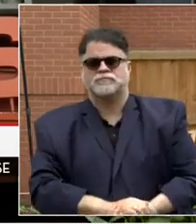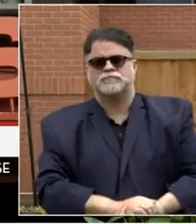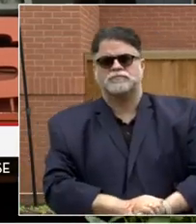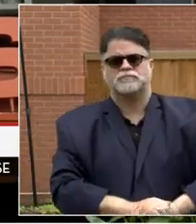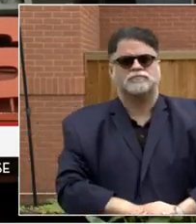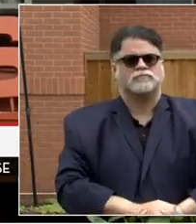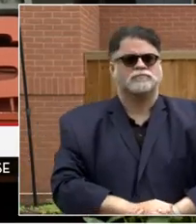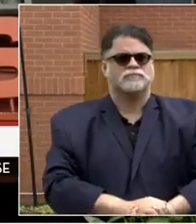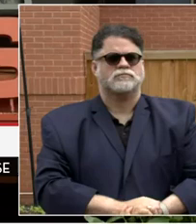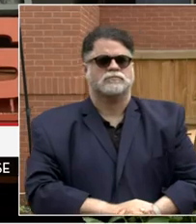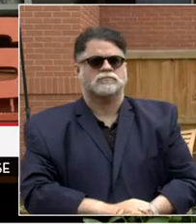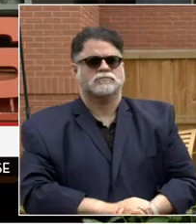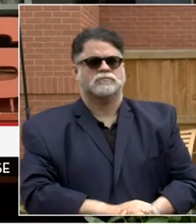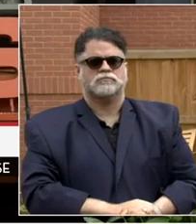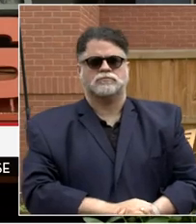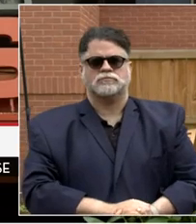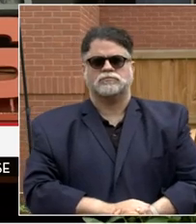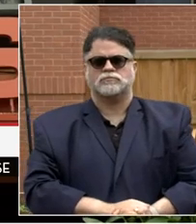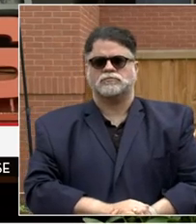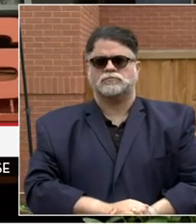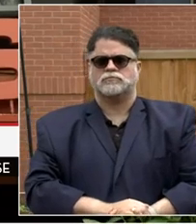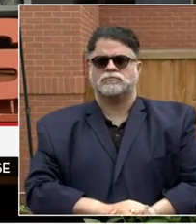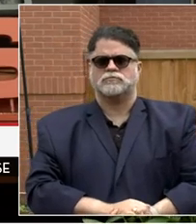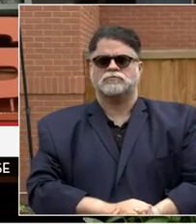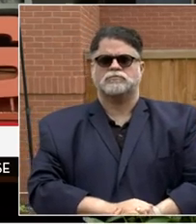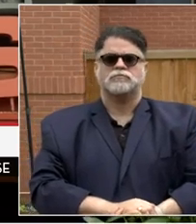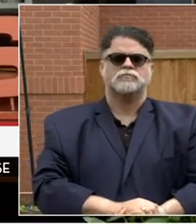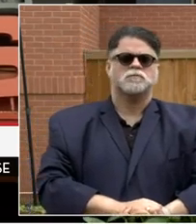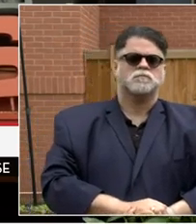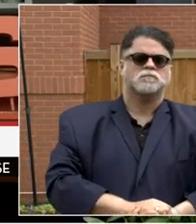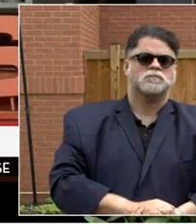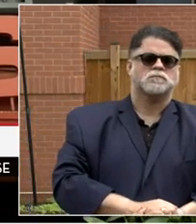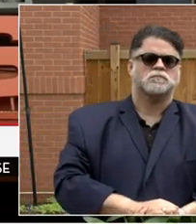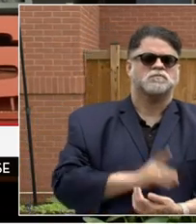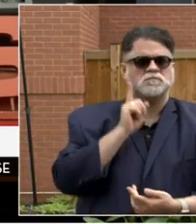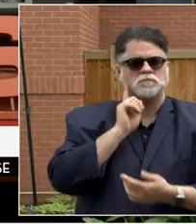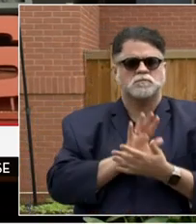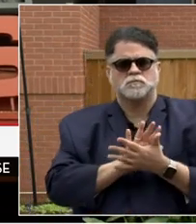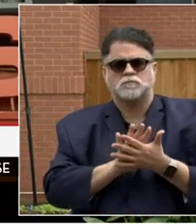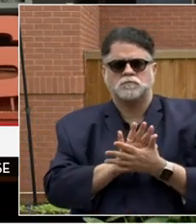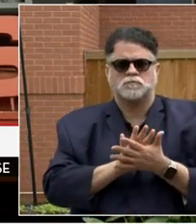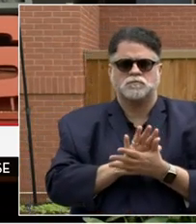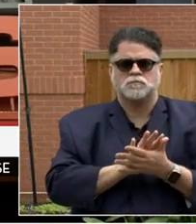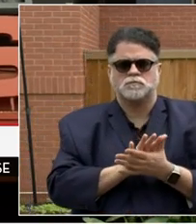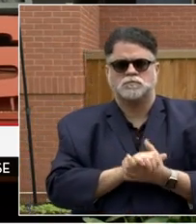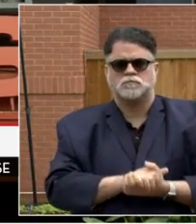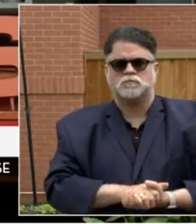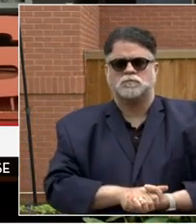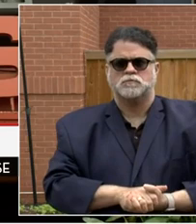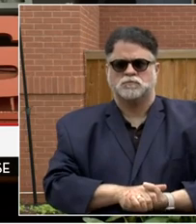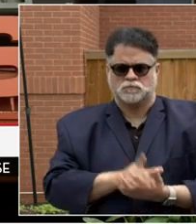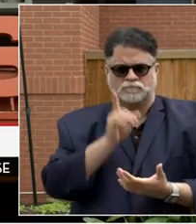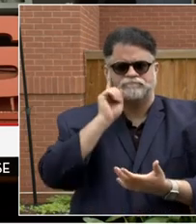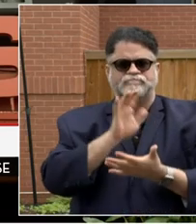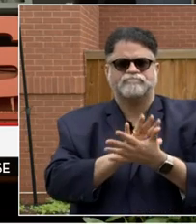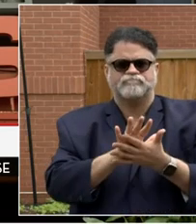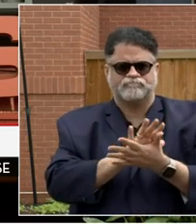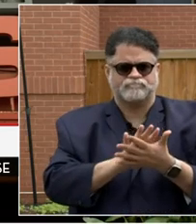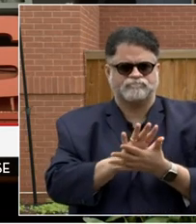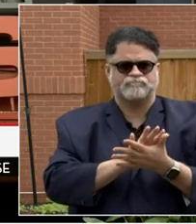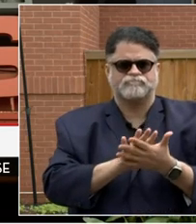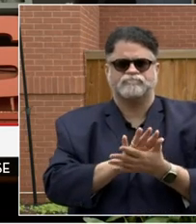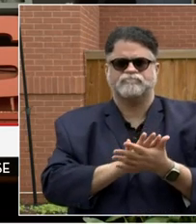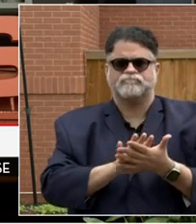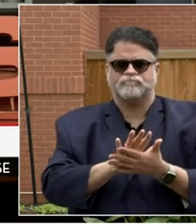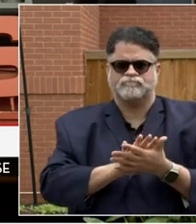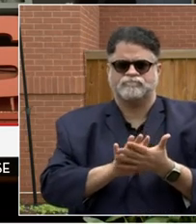There's been a series of mass shootings over the past couple weeks. sort of overshadowing a lot of the gun violence in cities. How do